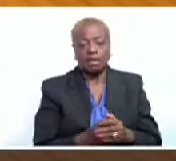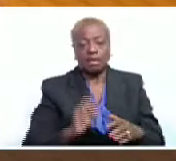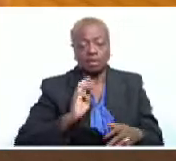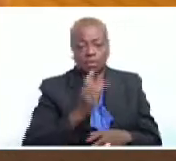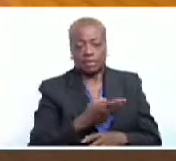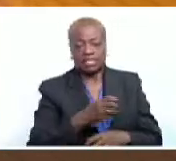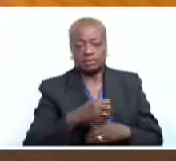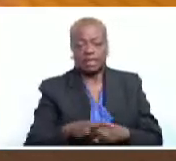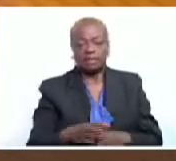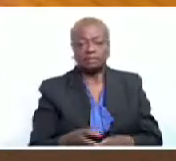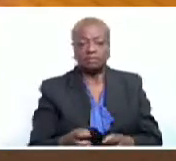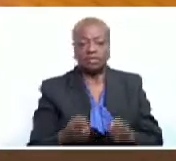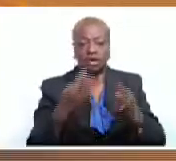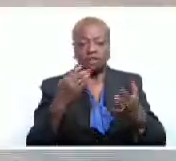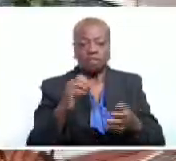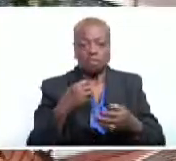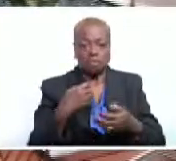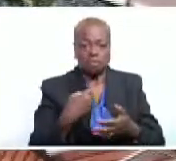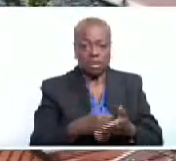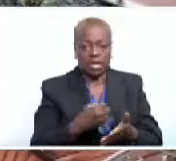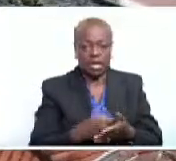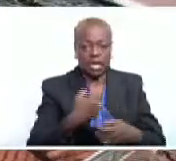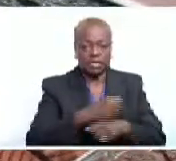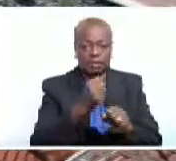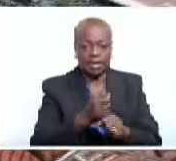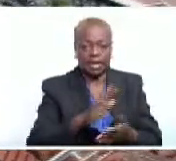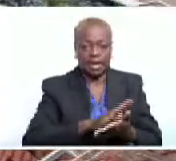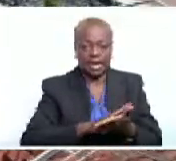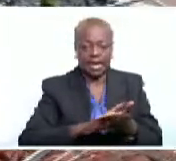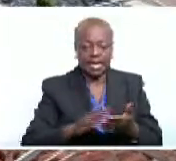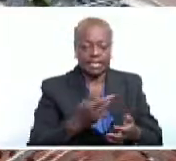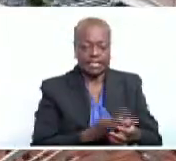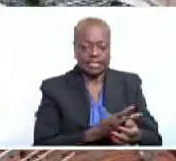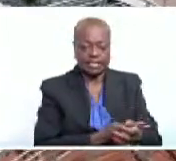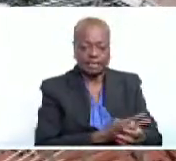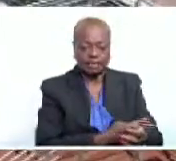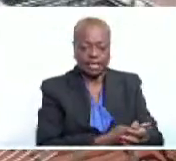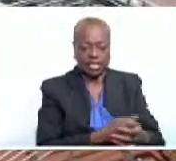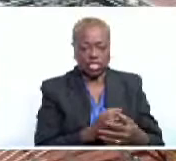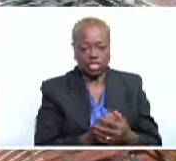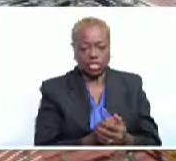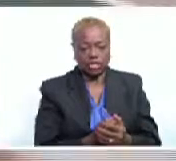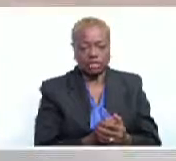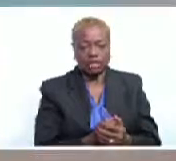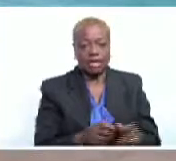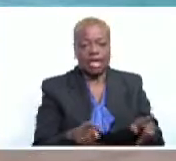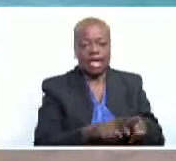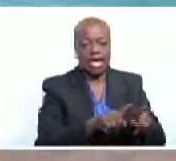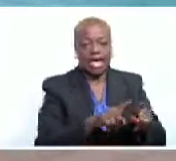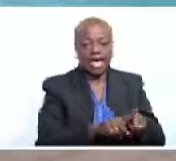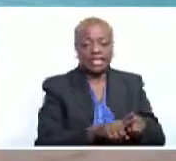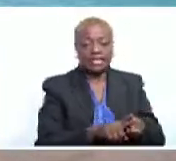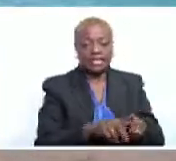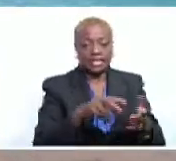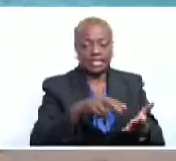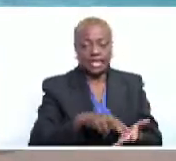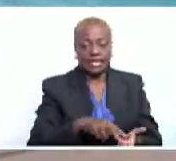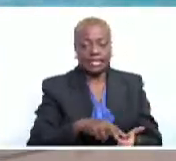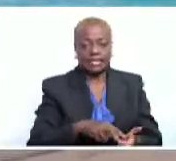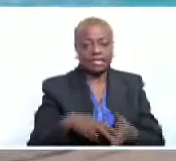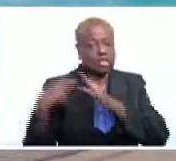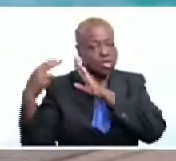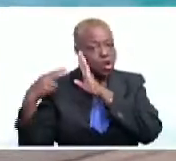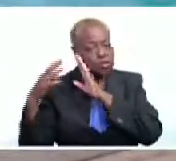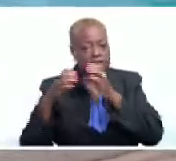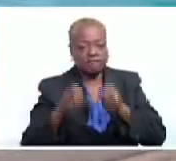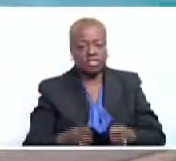make a very nice beach club and to extend our pier to offer cruises to come into Bimini. As it stands, hotel officials and the overall